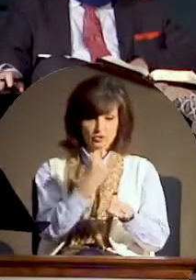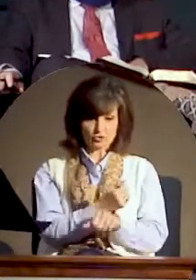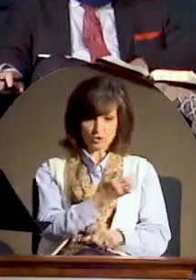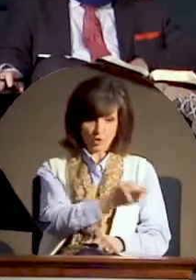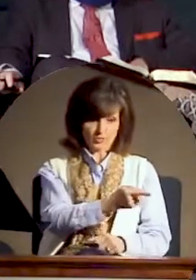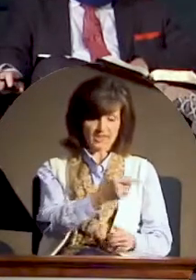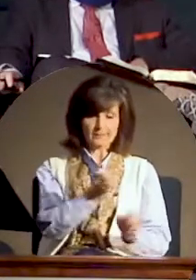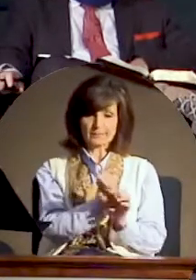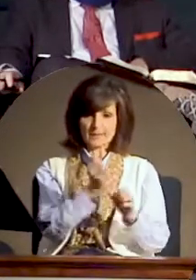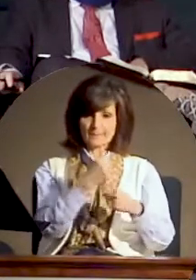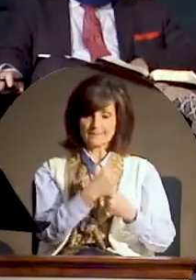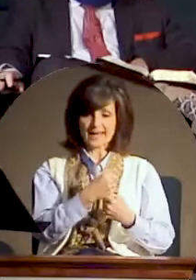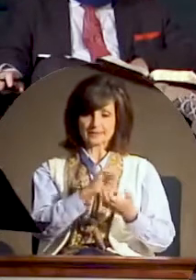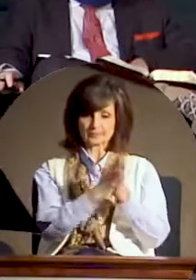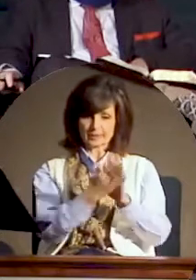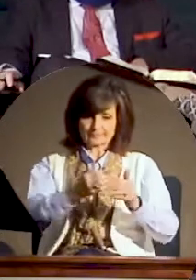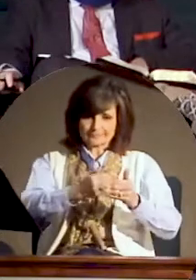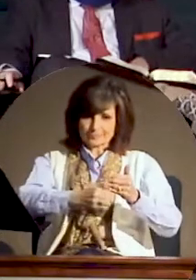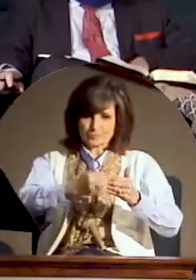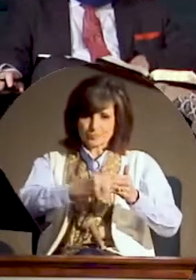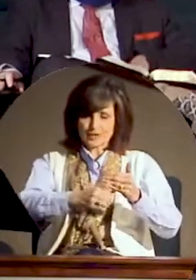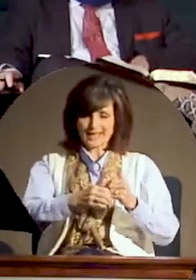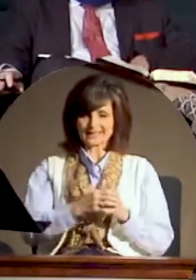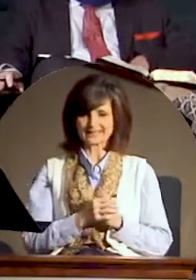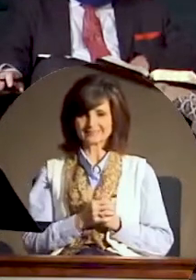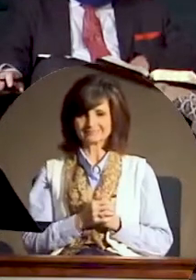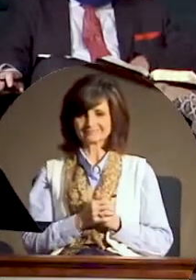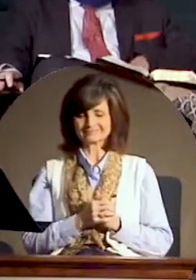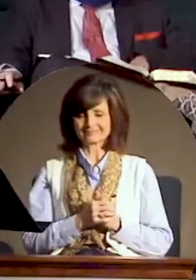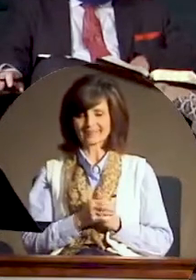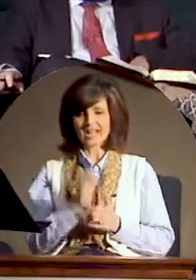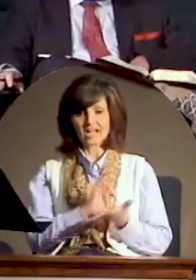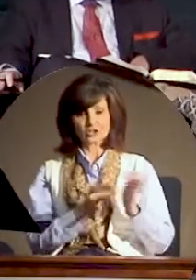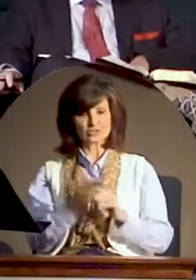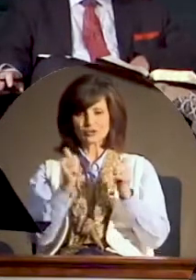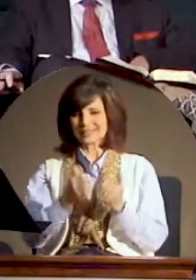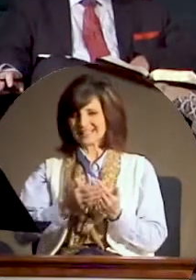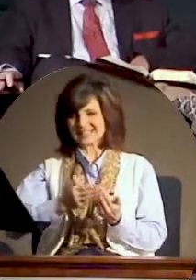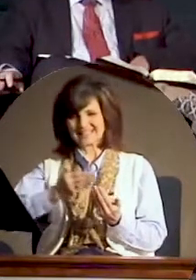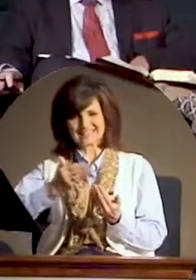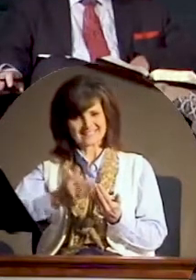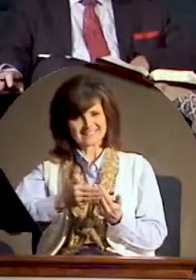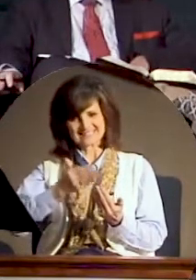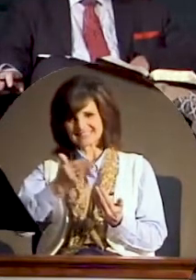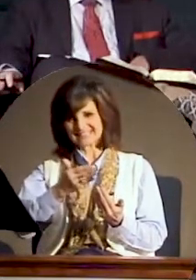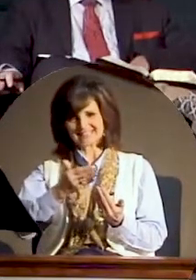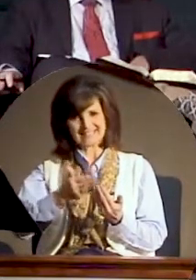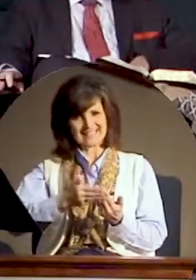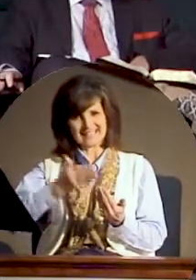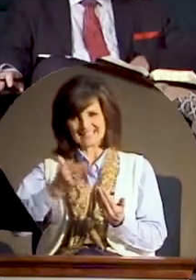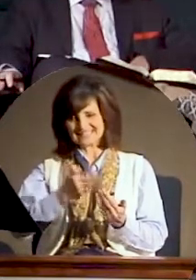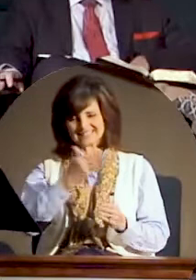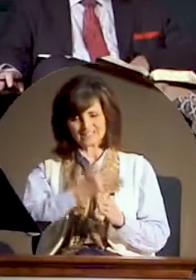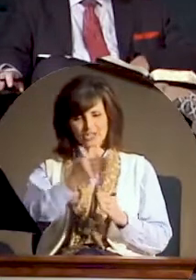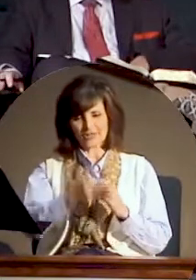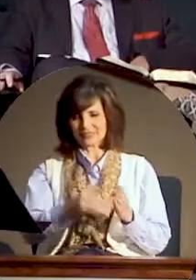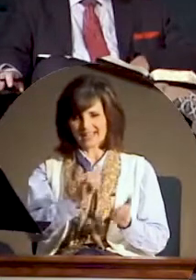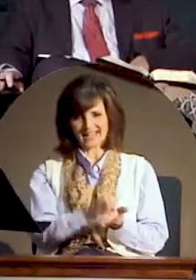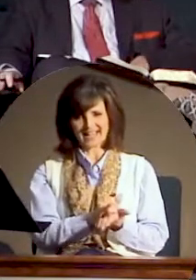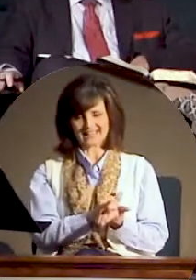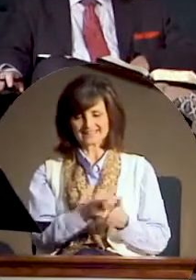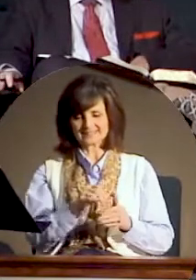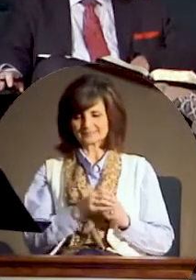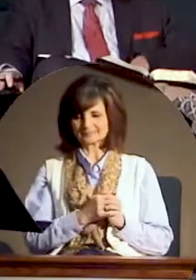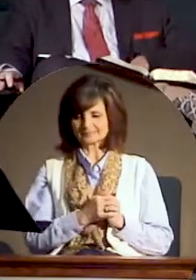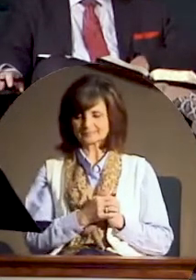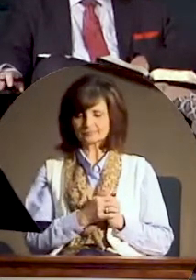be made bread. And can I stop and say, Jesus could have easily, he could have easily done that. I mean, after